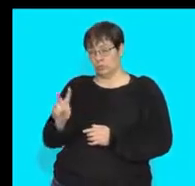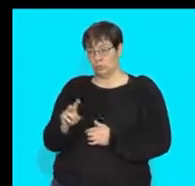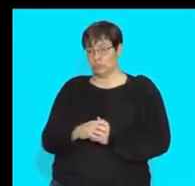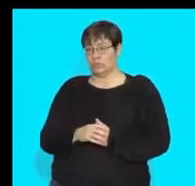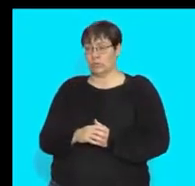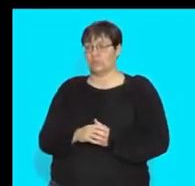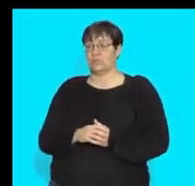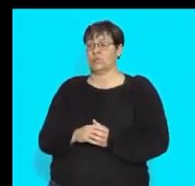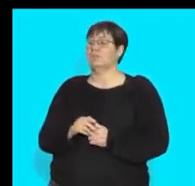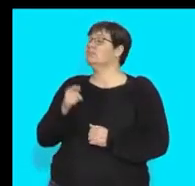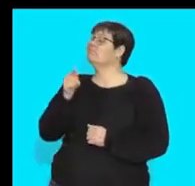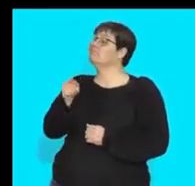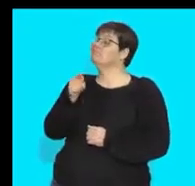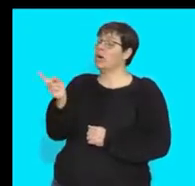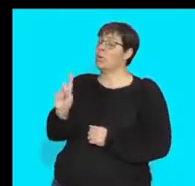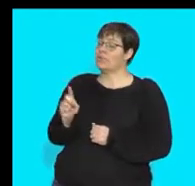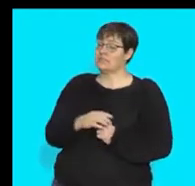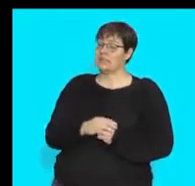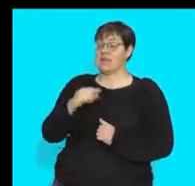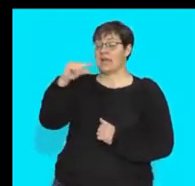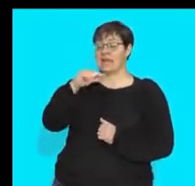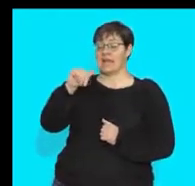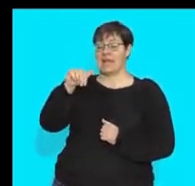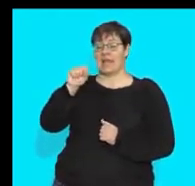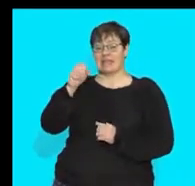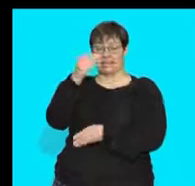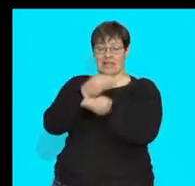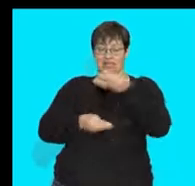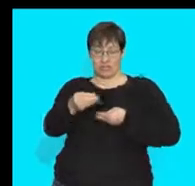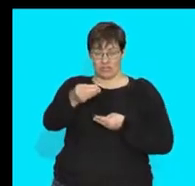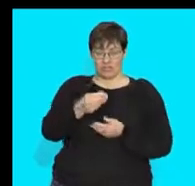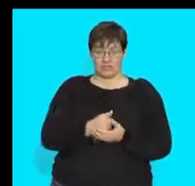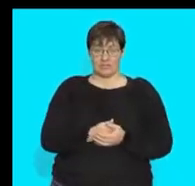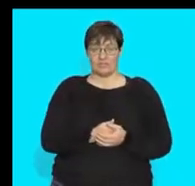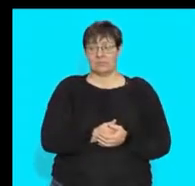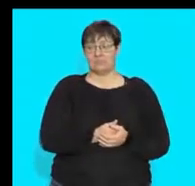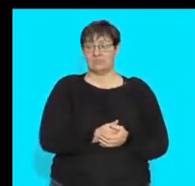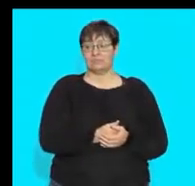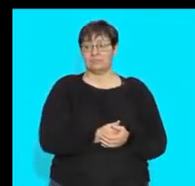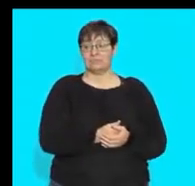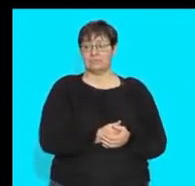right? And that would be gaseous exchange.